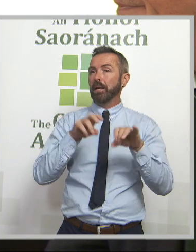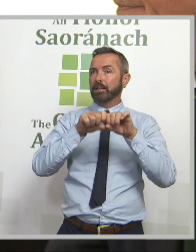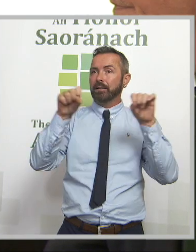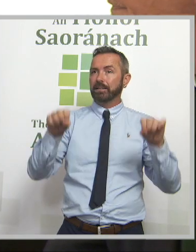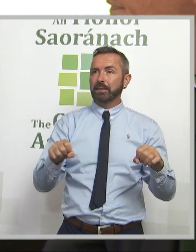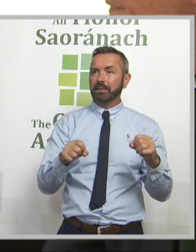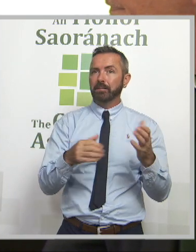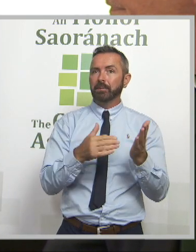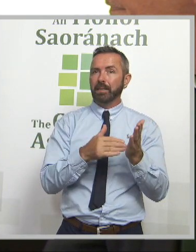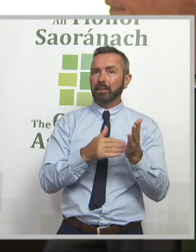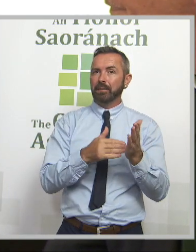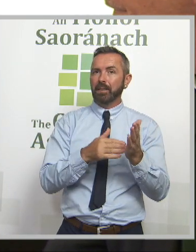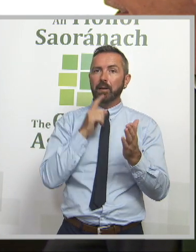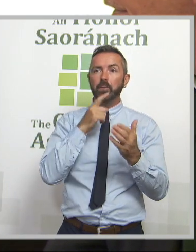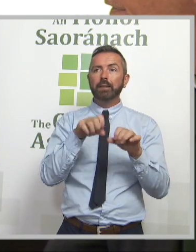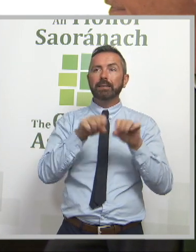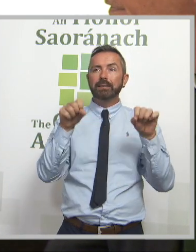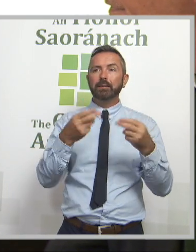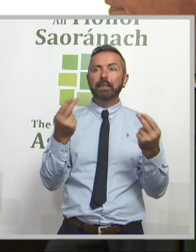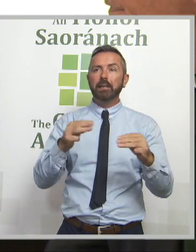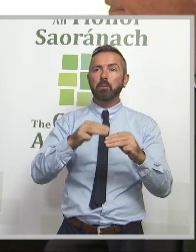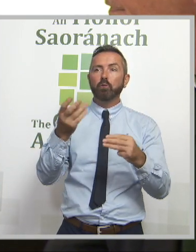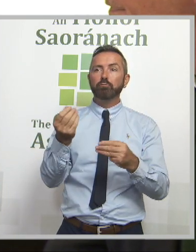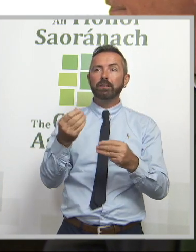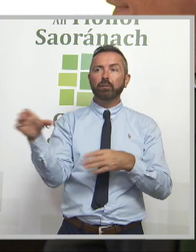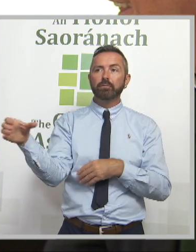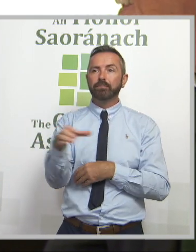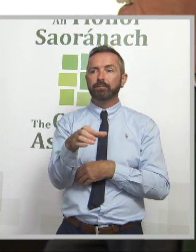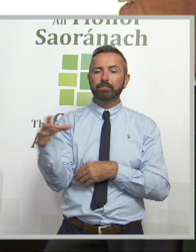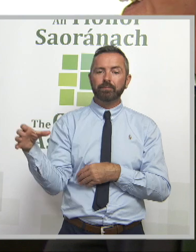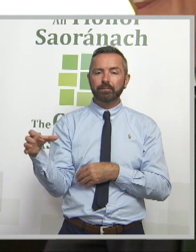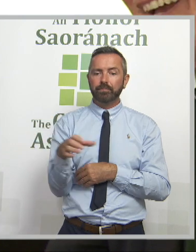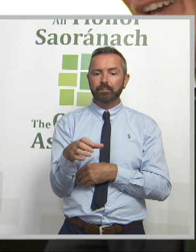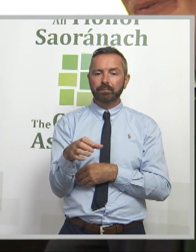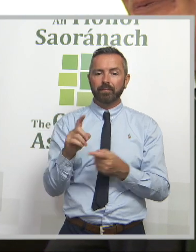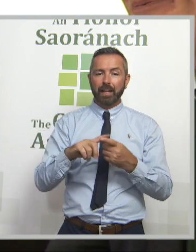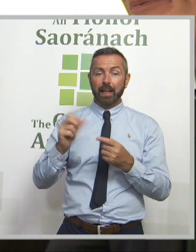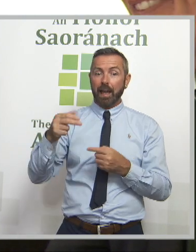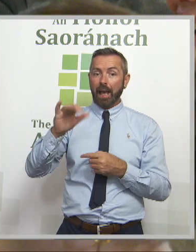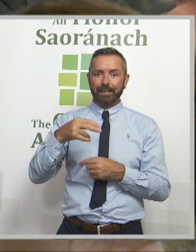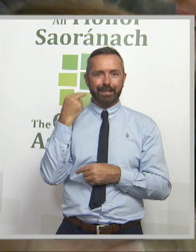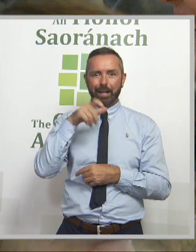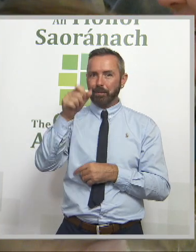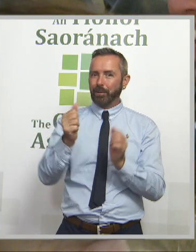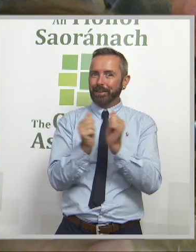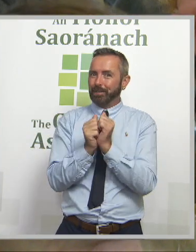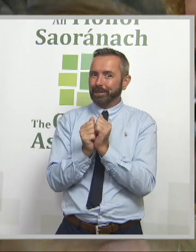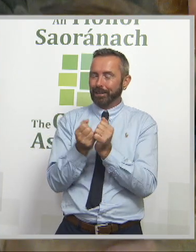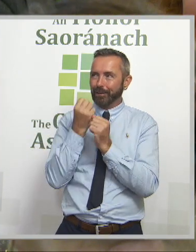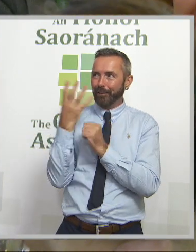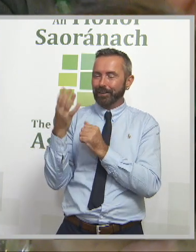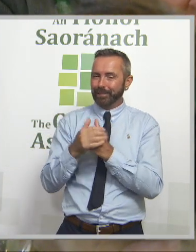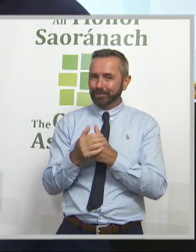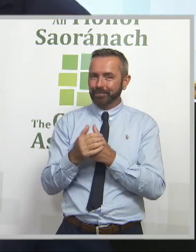but systems need resourcing. And Andy's a lovely person to meet, obviously. And he's a